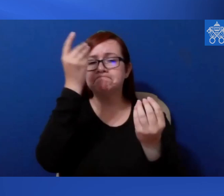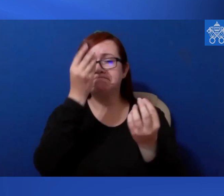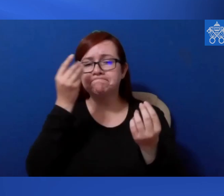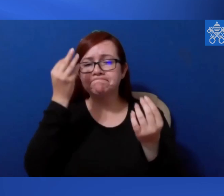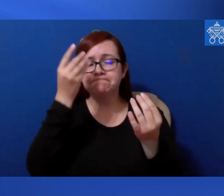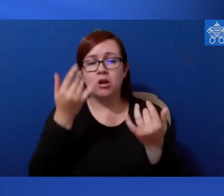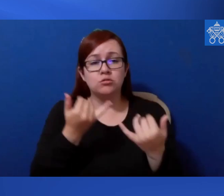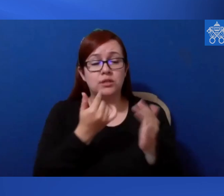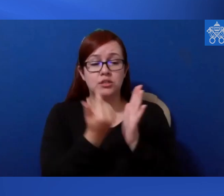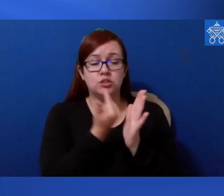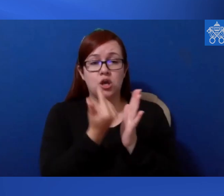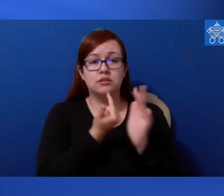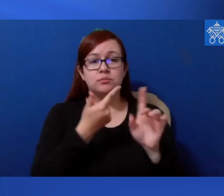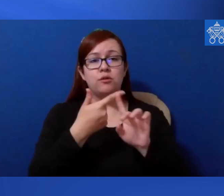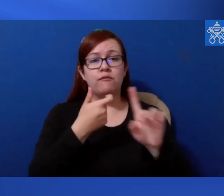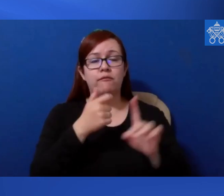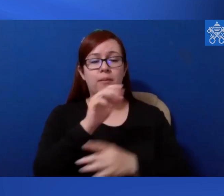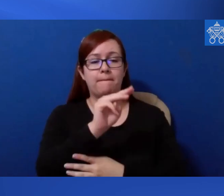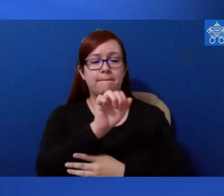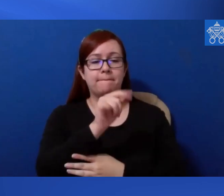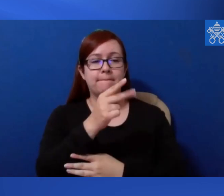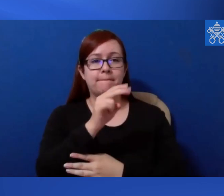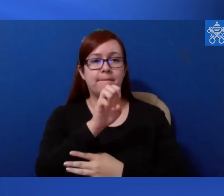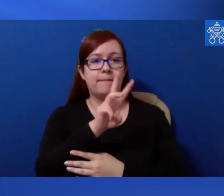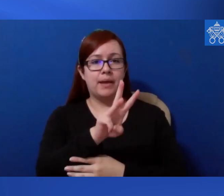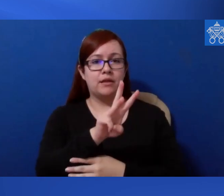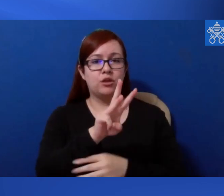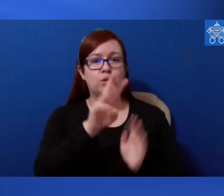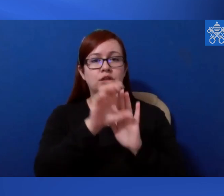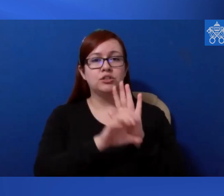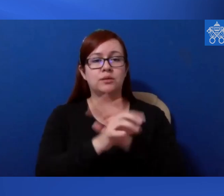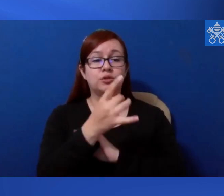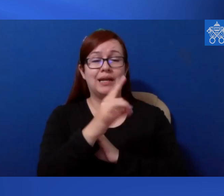reading, which is taken from the Gospel of Matthew chapter 18, verses 21 to